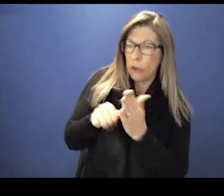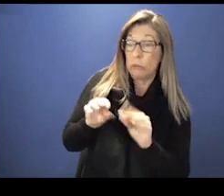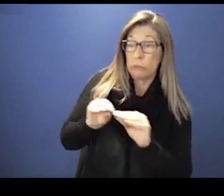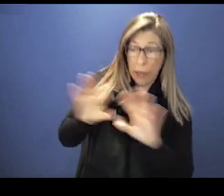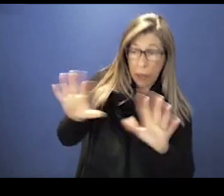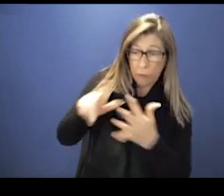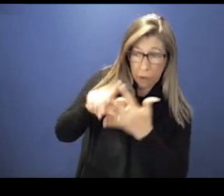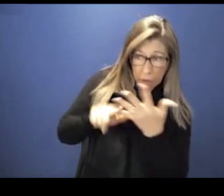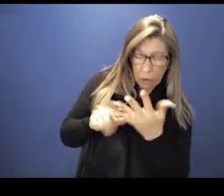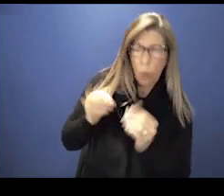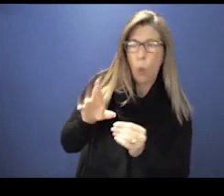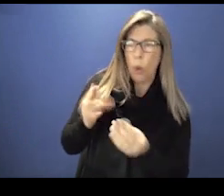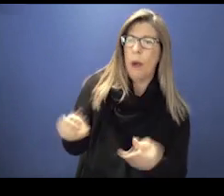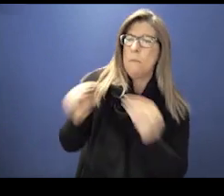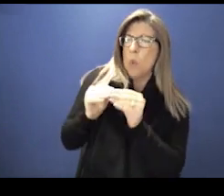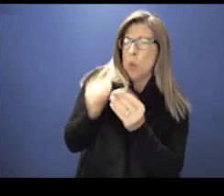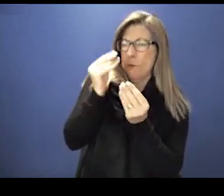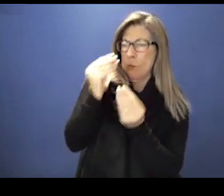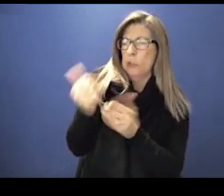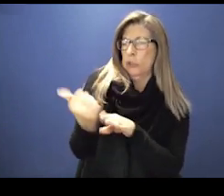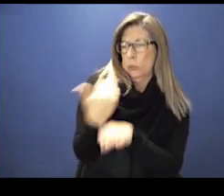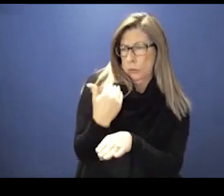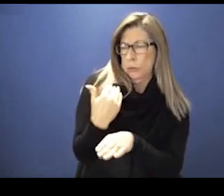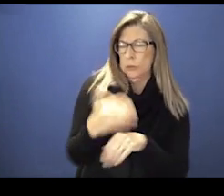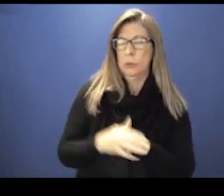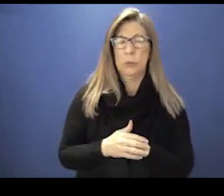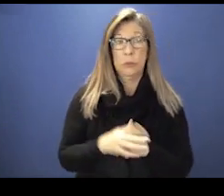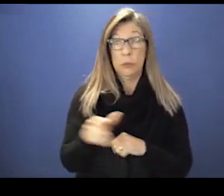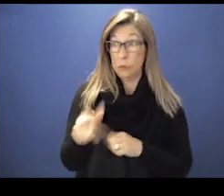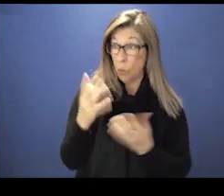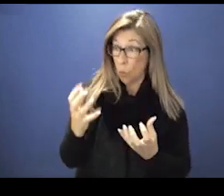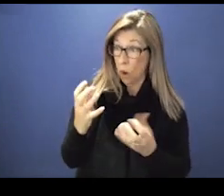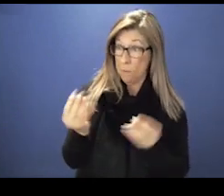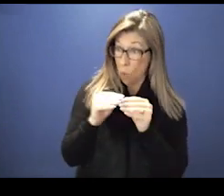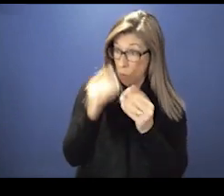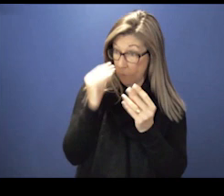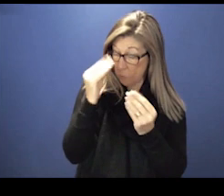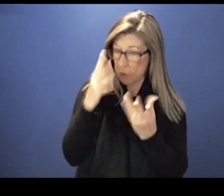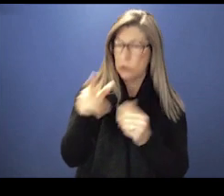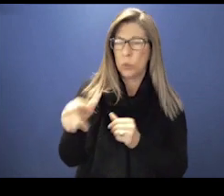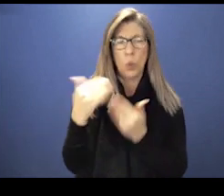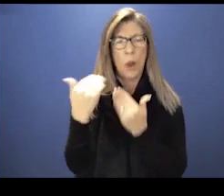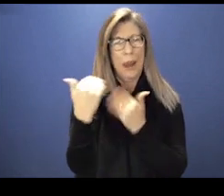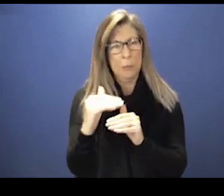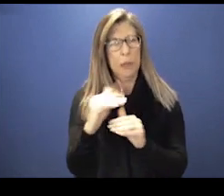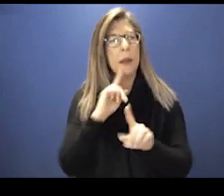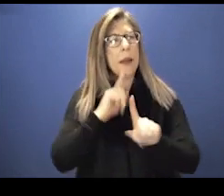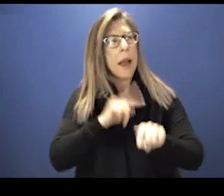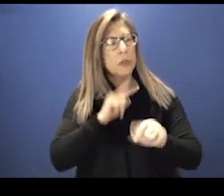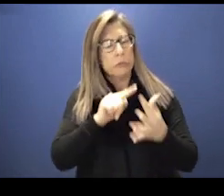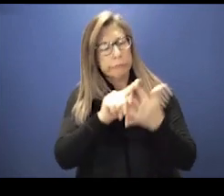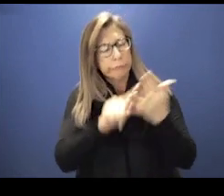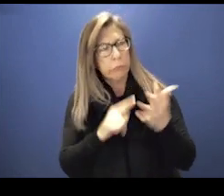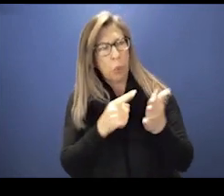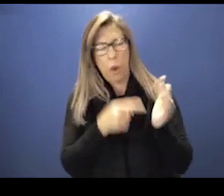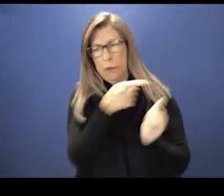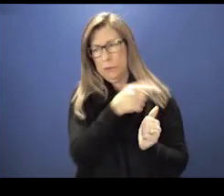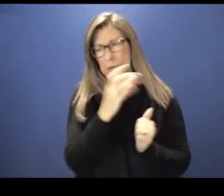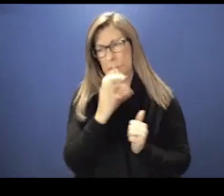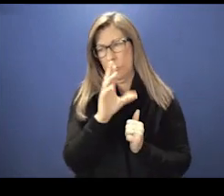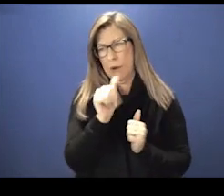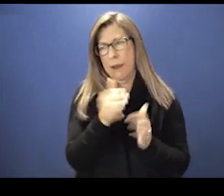require more information. If you're asked to submit a report, please limit responses to the limitations indicated.